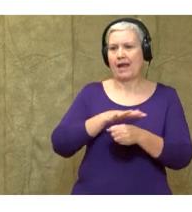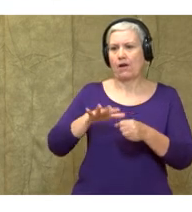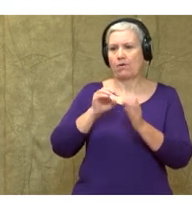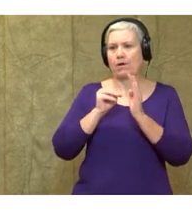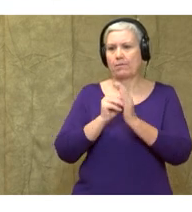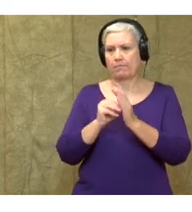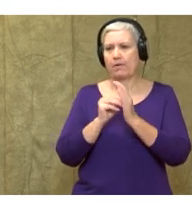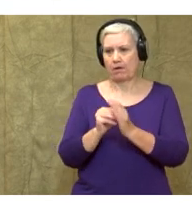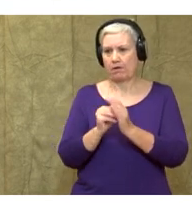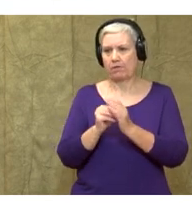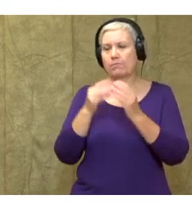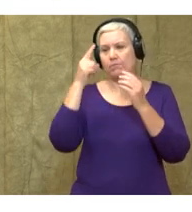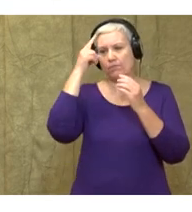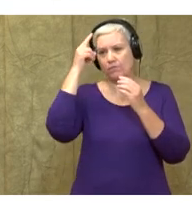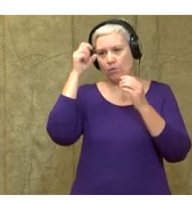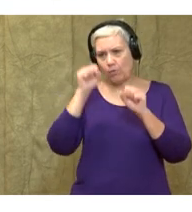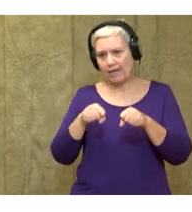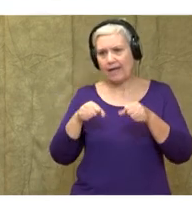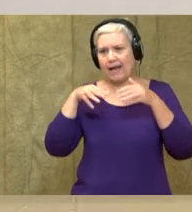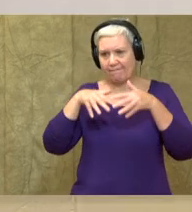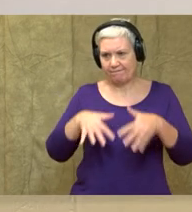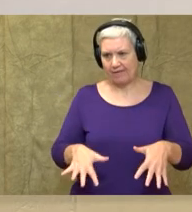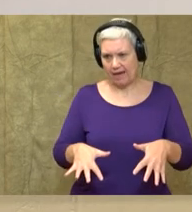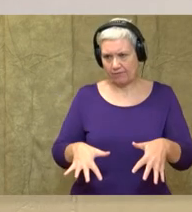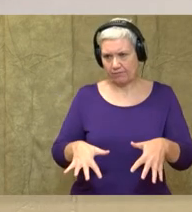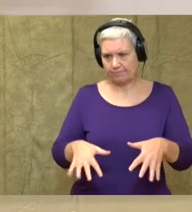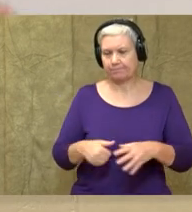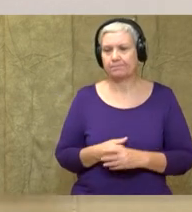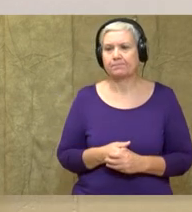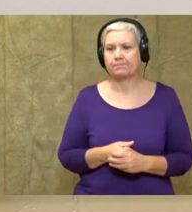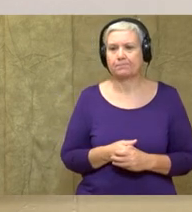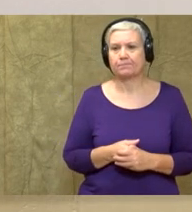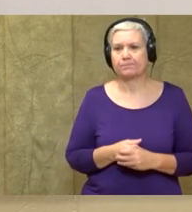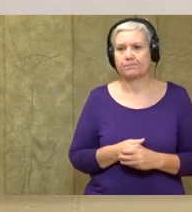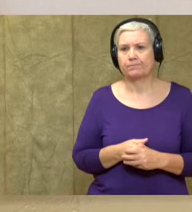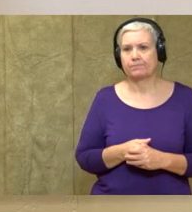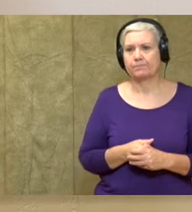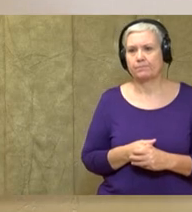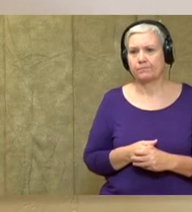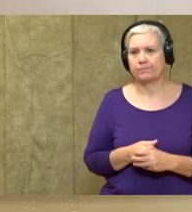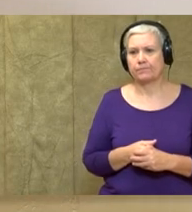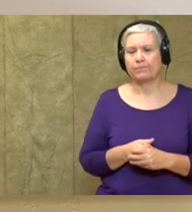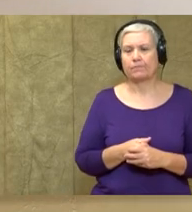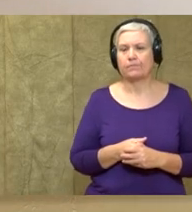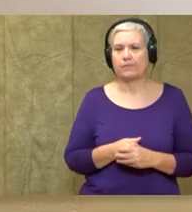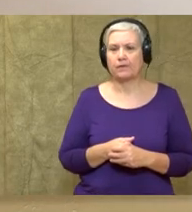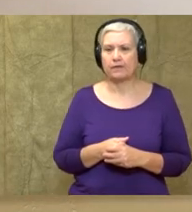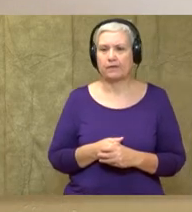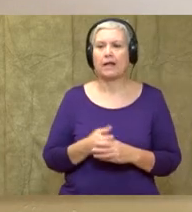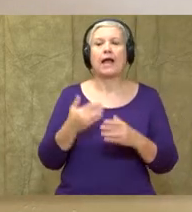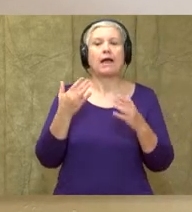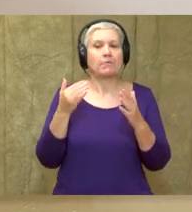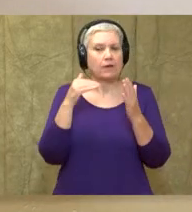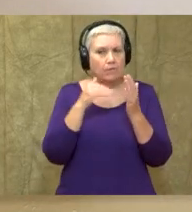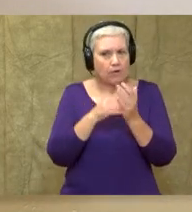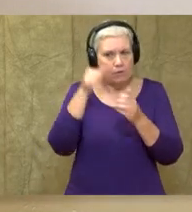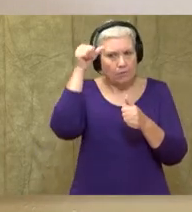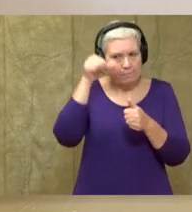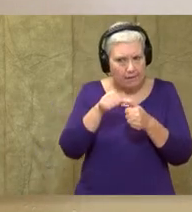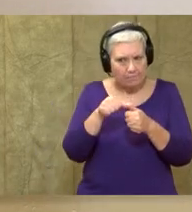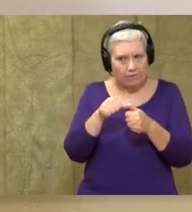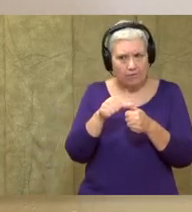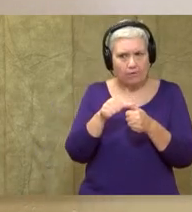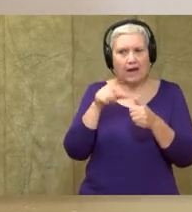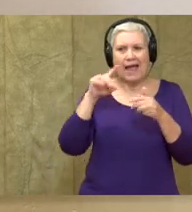in factored form before I can find the solutions. So the thing that I want you, again, reminding yourself is how are